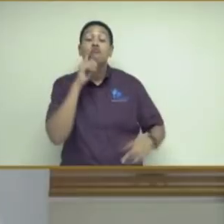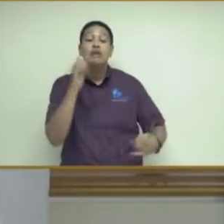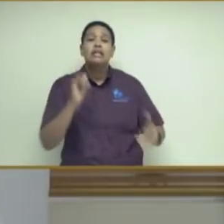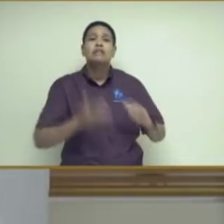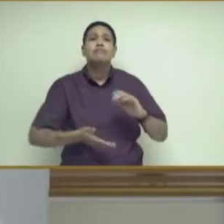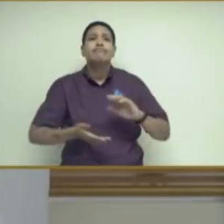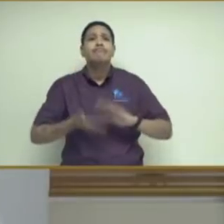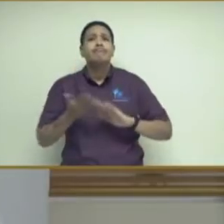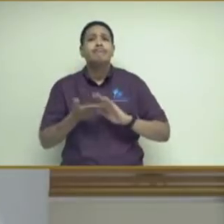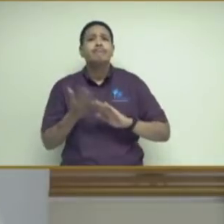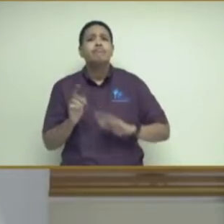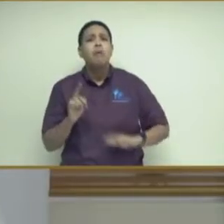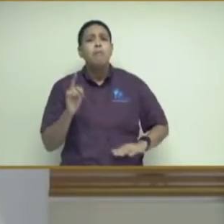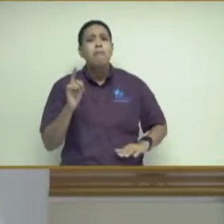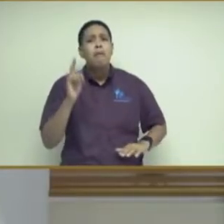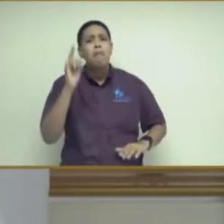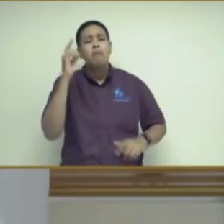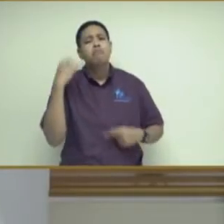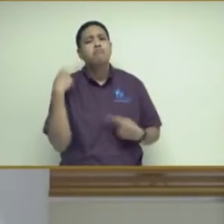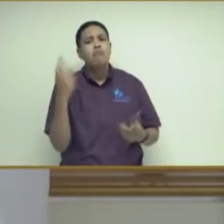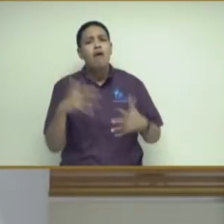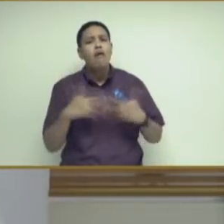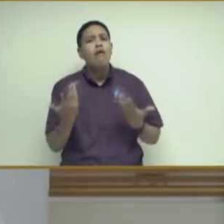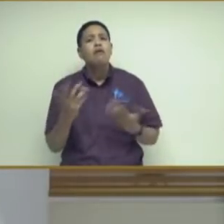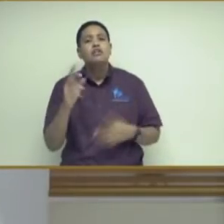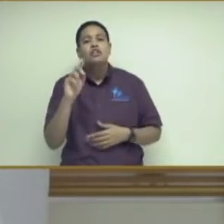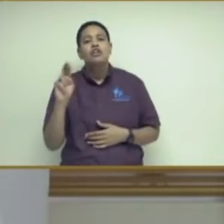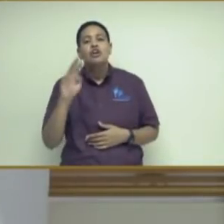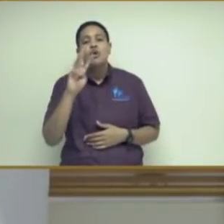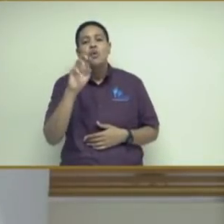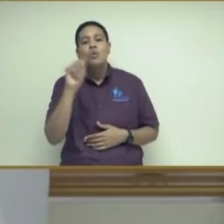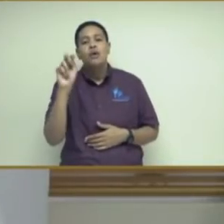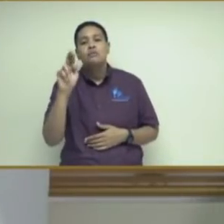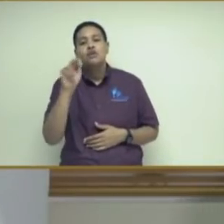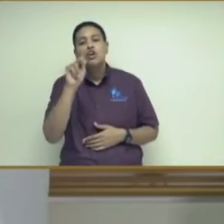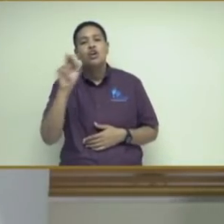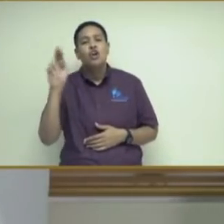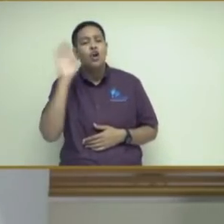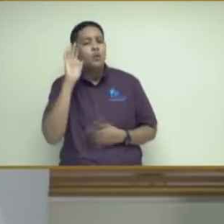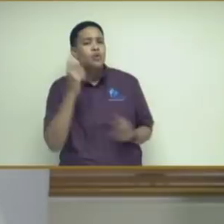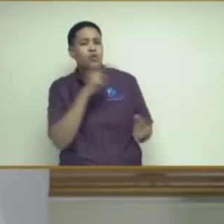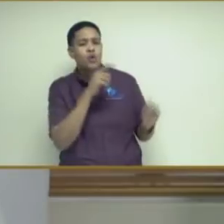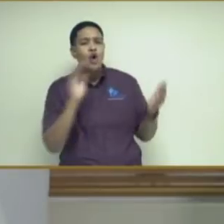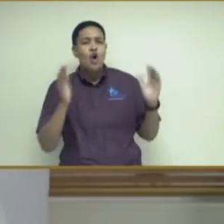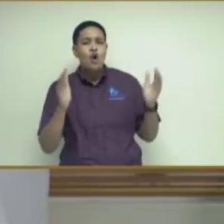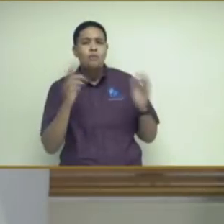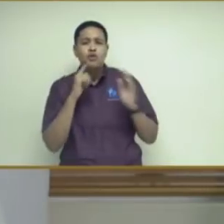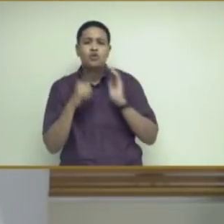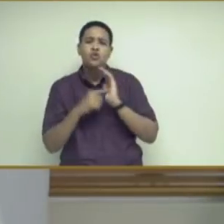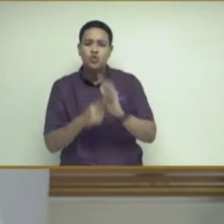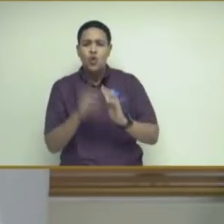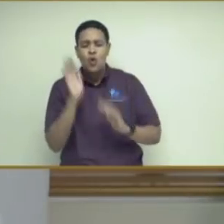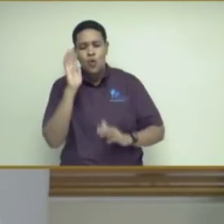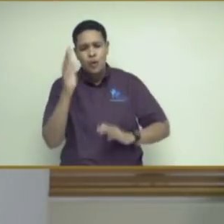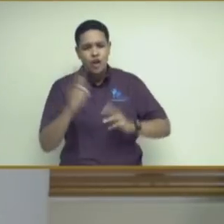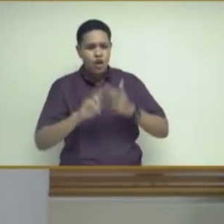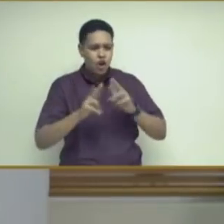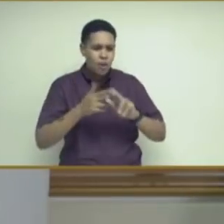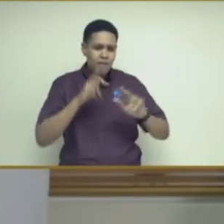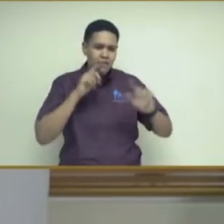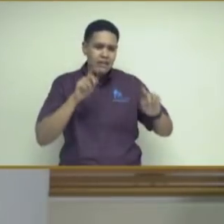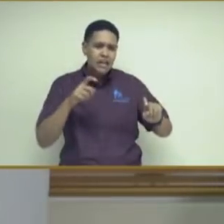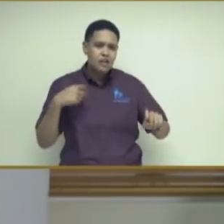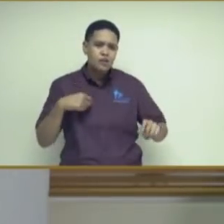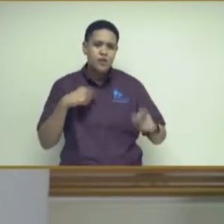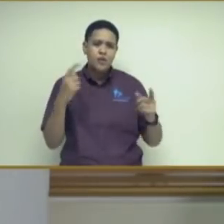up fairly significantly. Later on, Dr. Webster Carr will do her comparison to show the number of tests that we